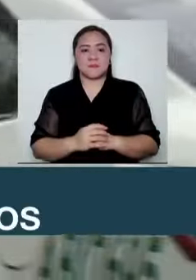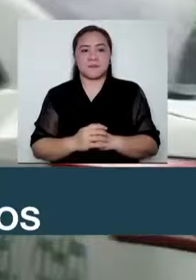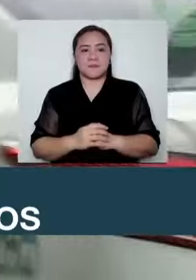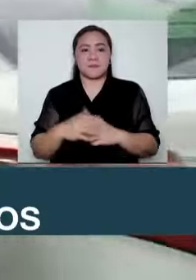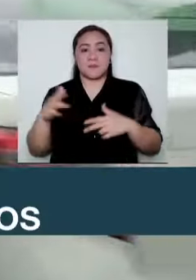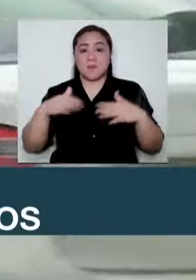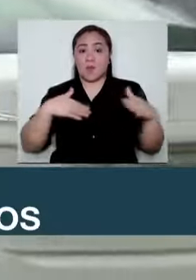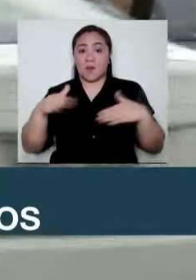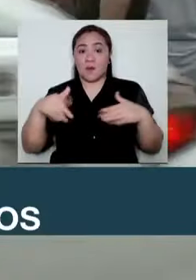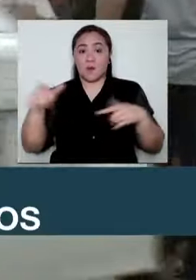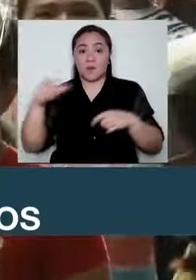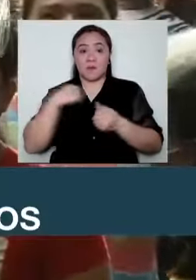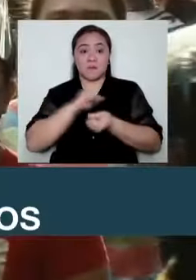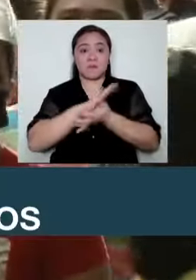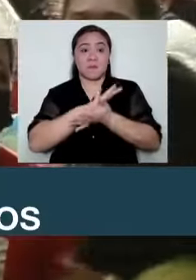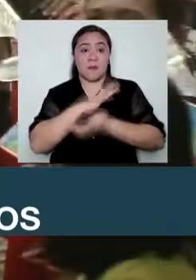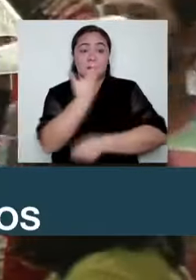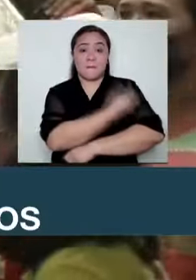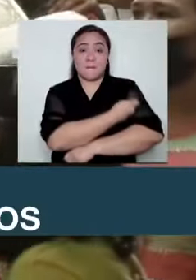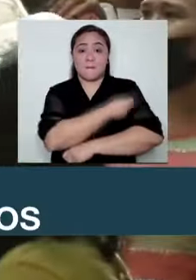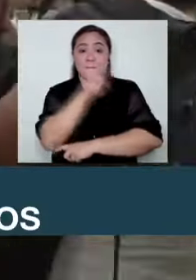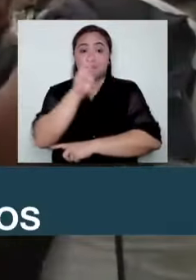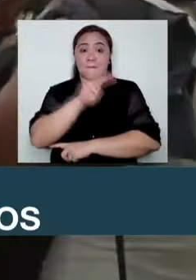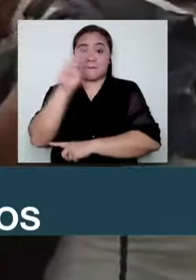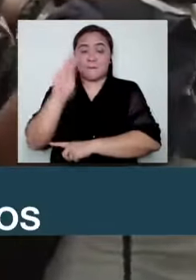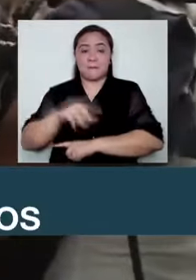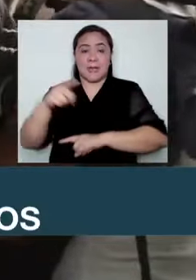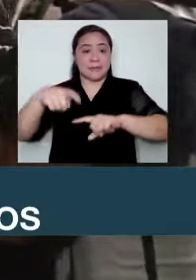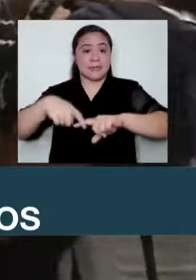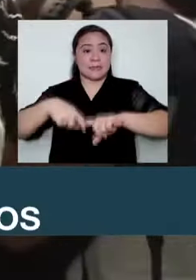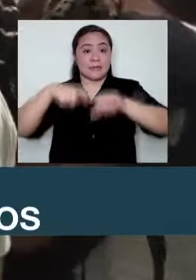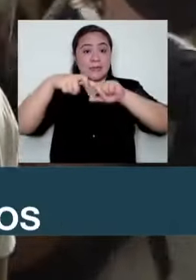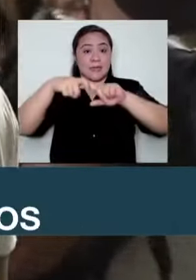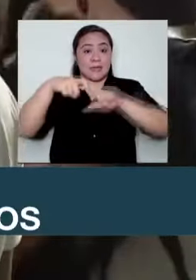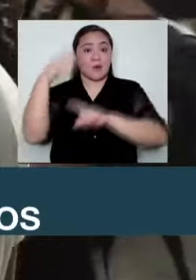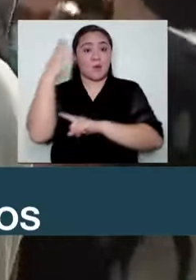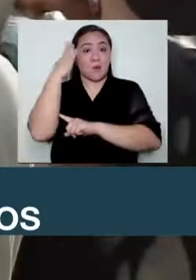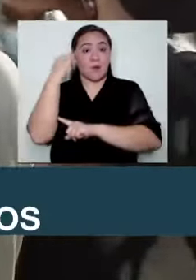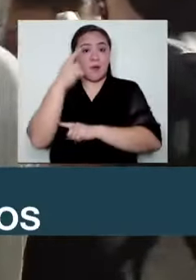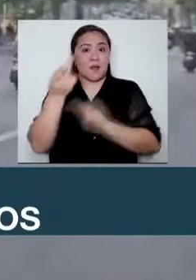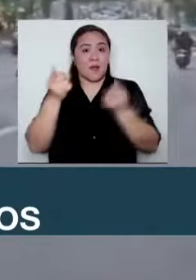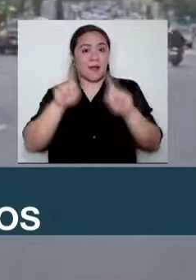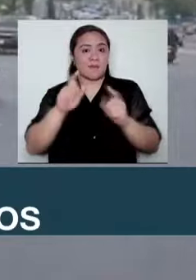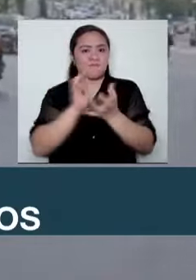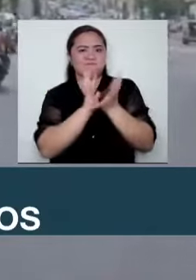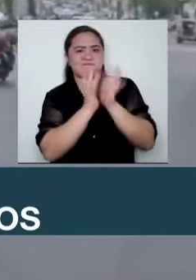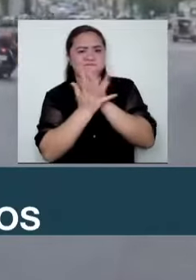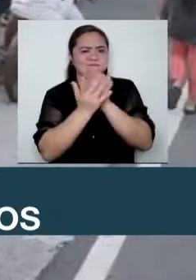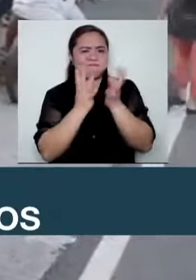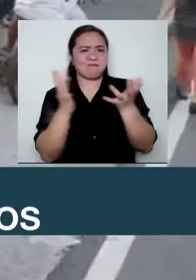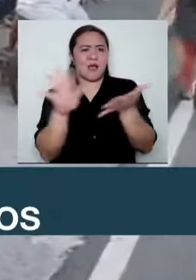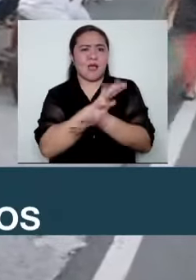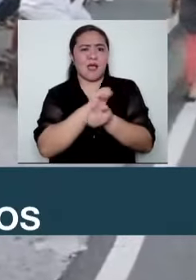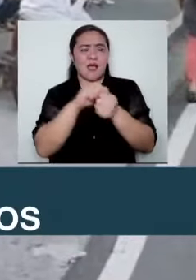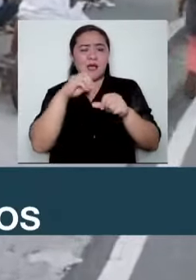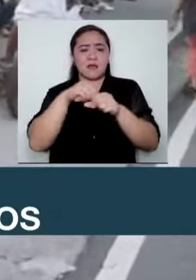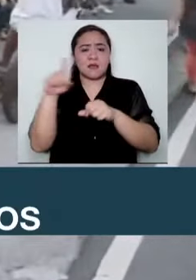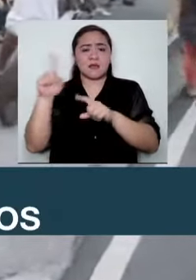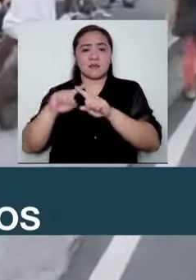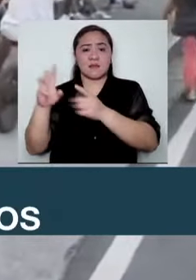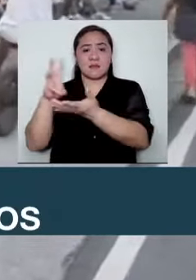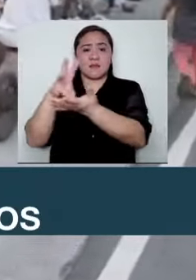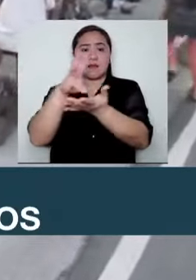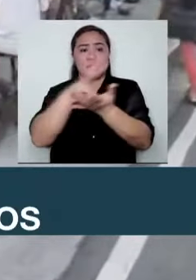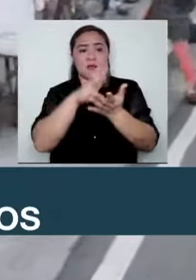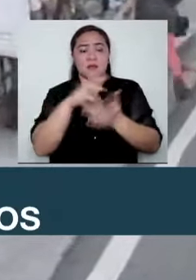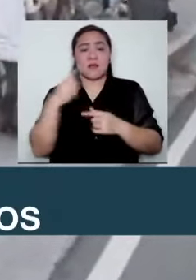Walk-in COVID-19 vaccinations in Metro Manila suspended following the recent chaos in inoculation sites. We will tackle